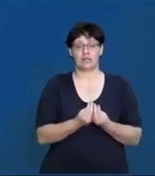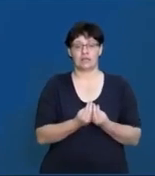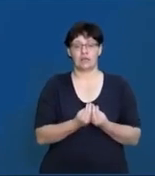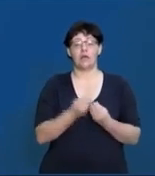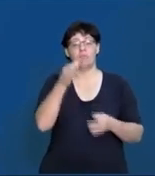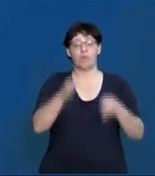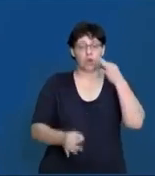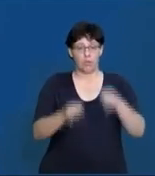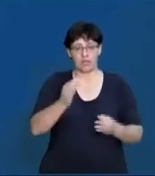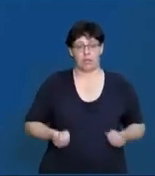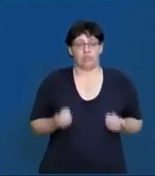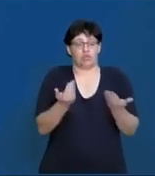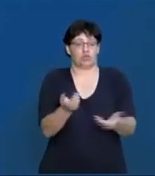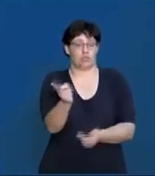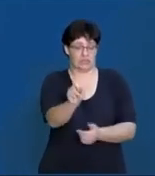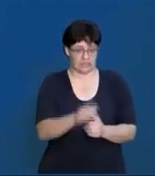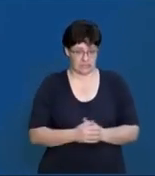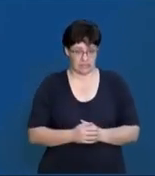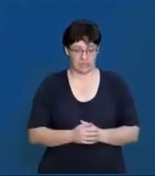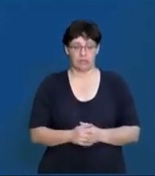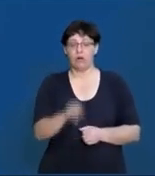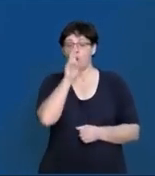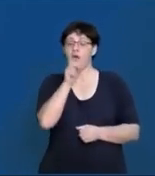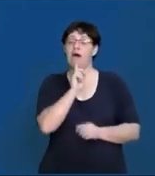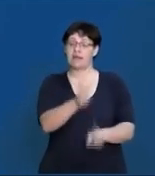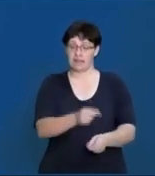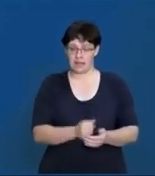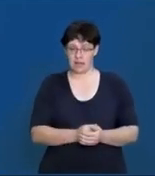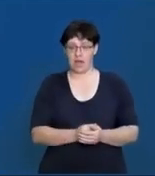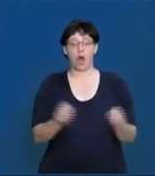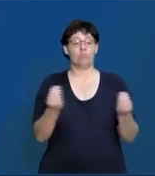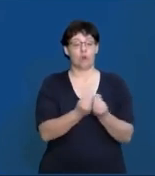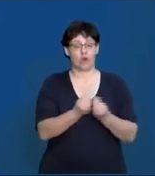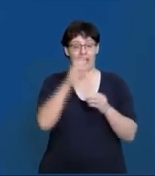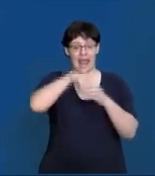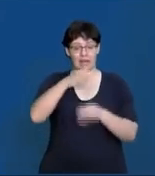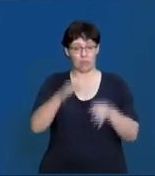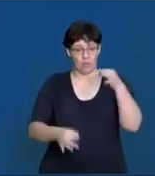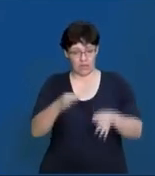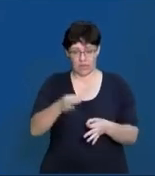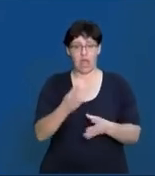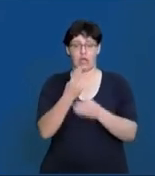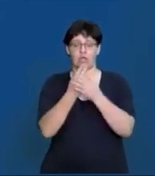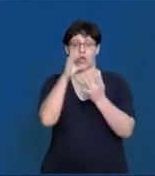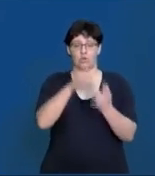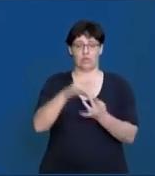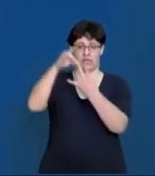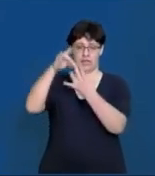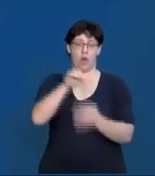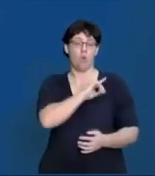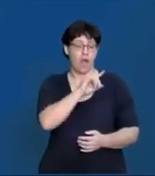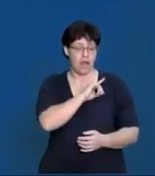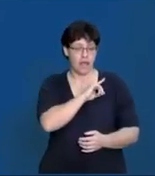of product does a monopoly produce? Right, let's look at the answer. The product in a monopoly is